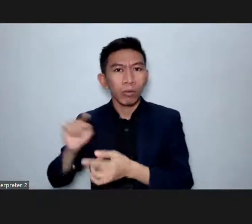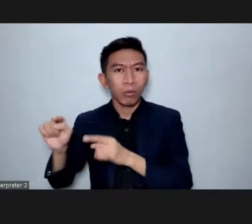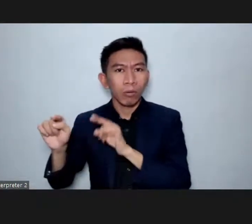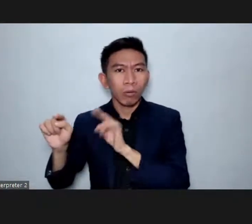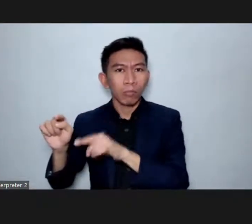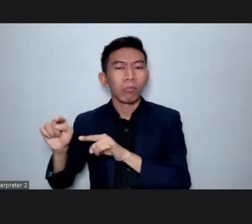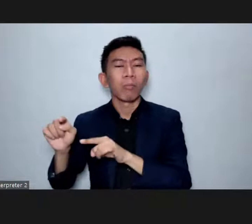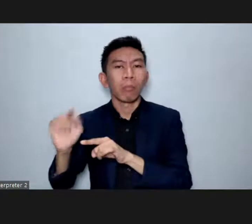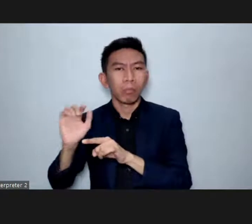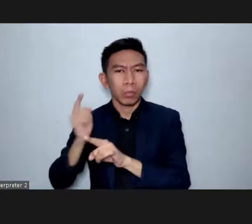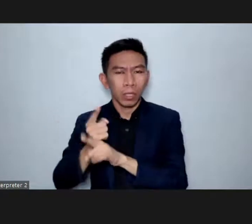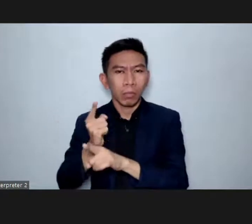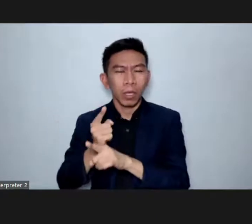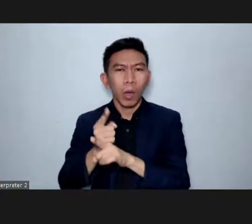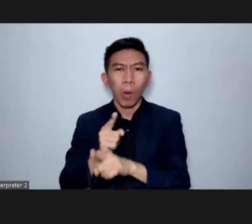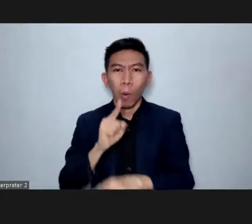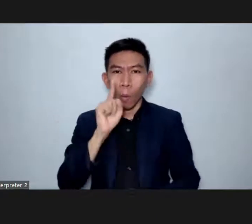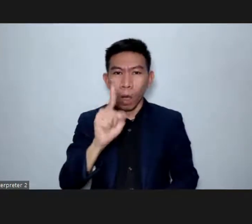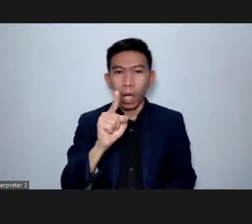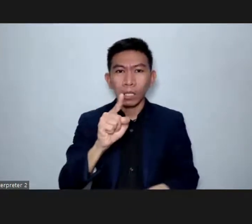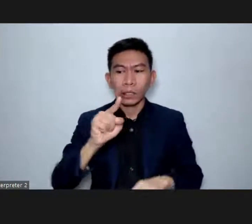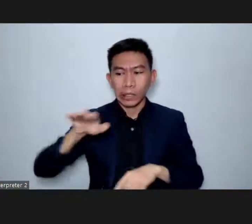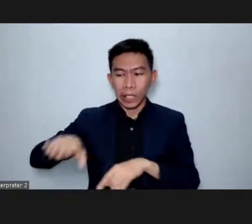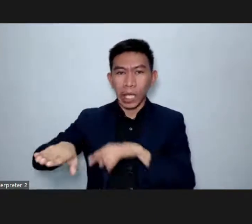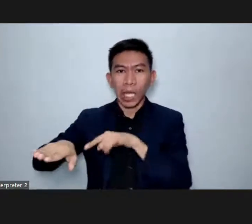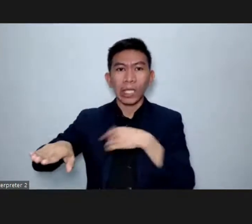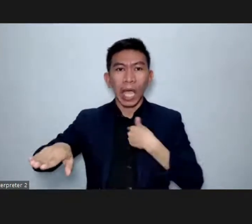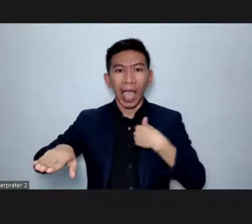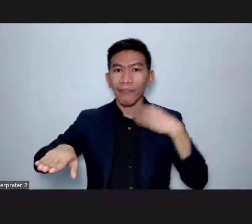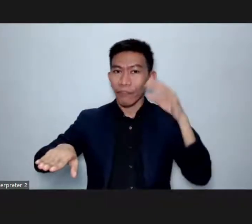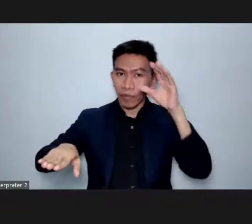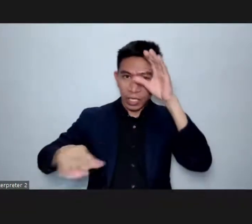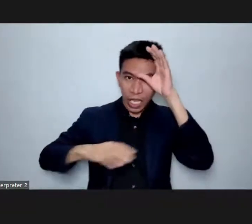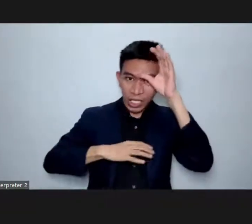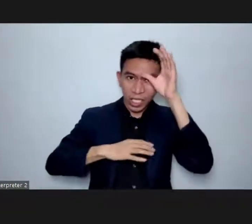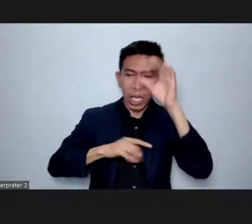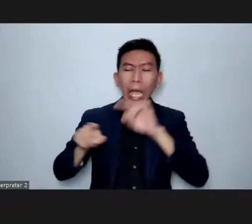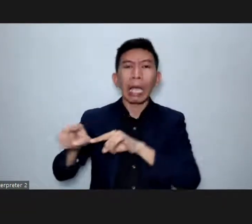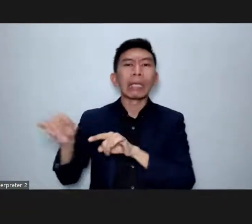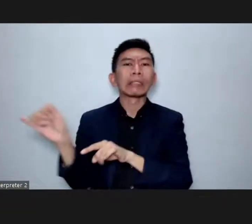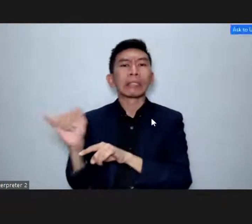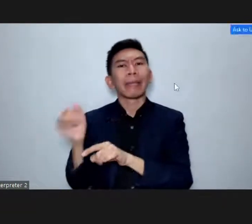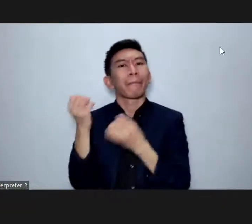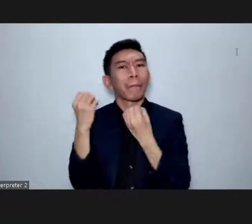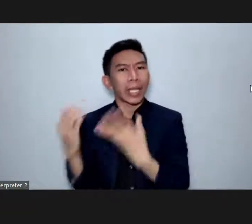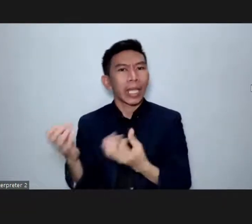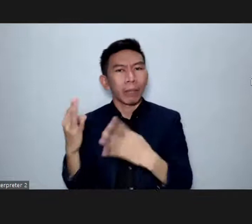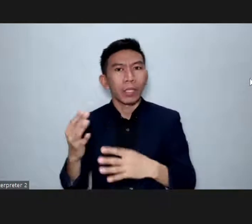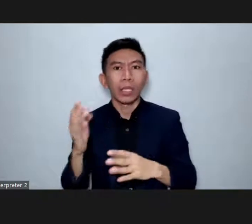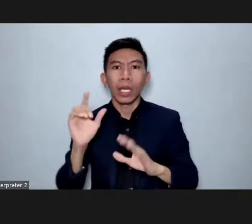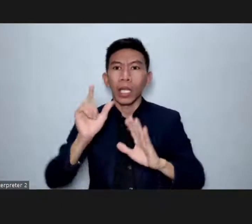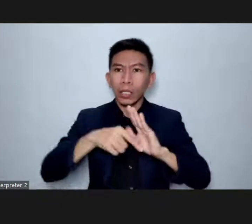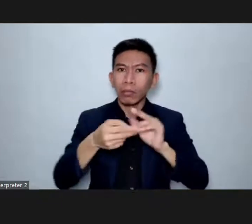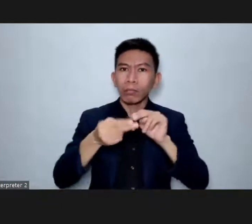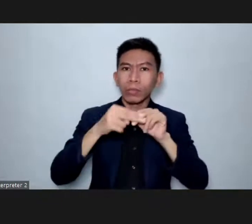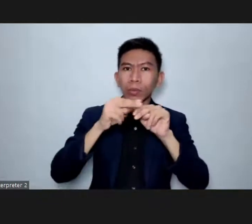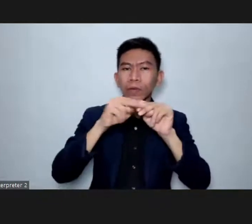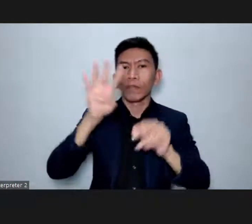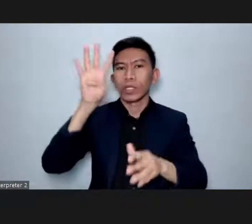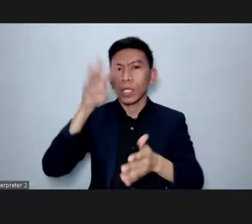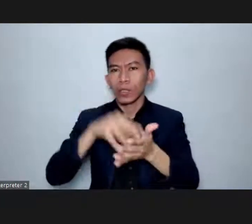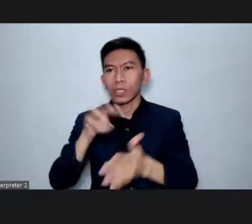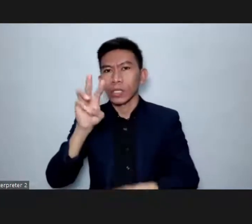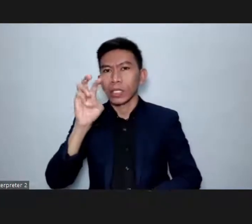with cancer is one child too many. But fast forward to 2021, that number increased to 4,650, or